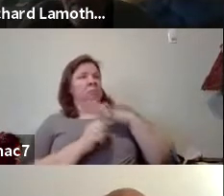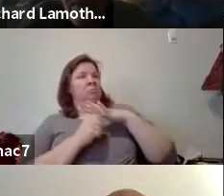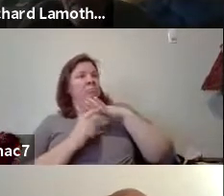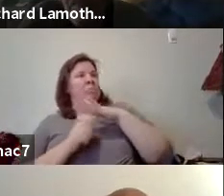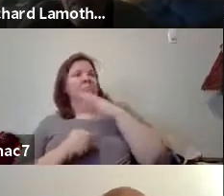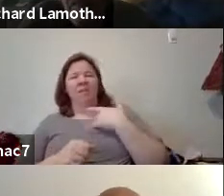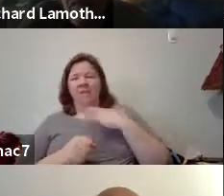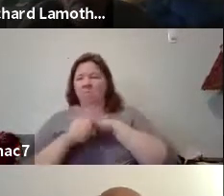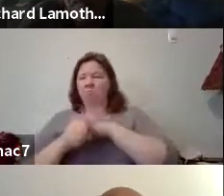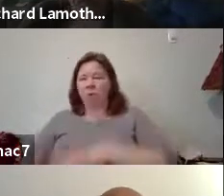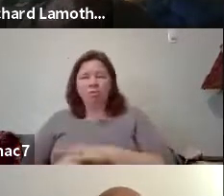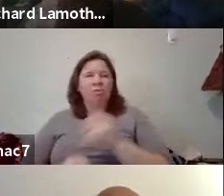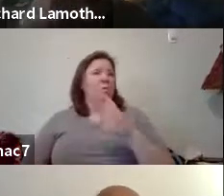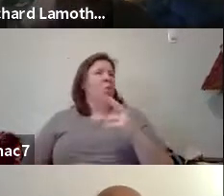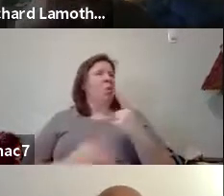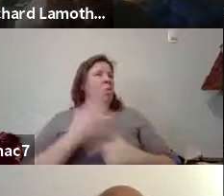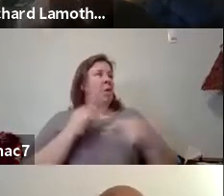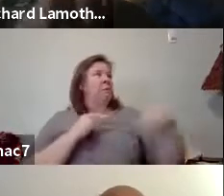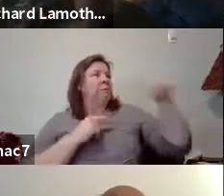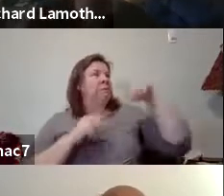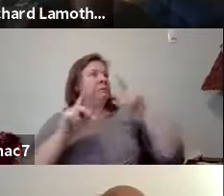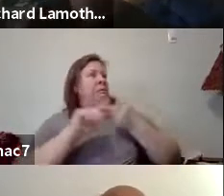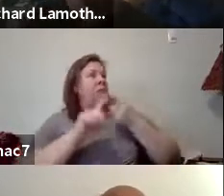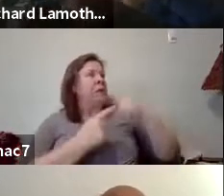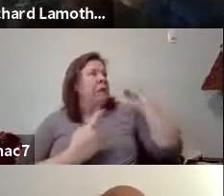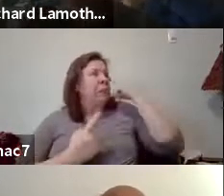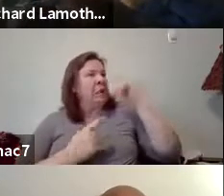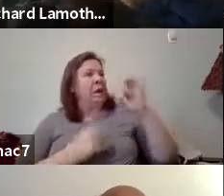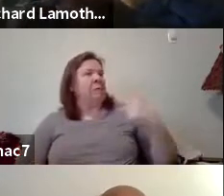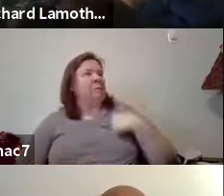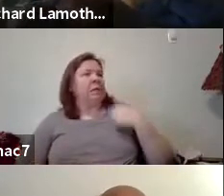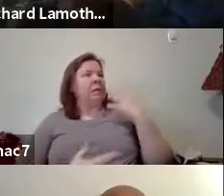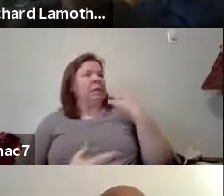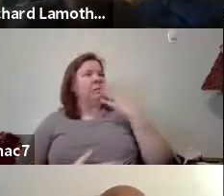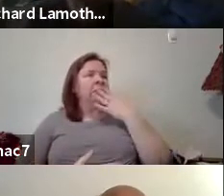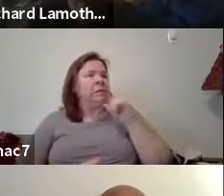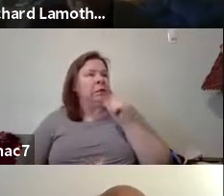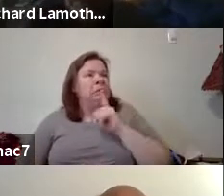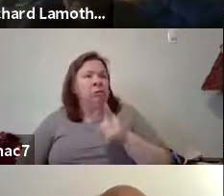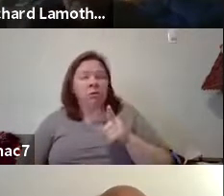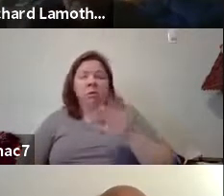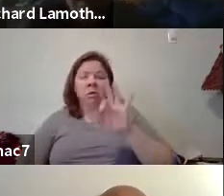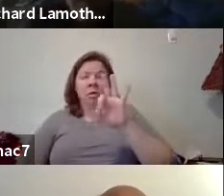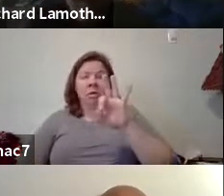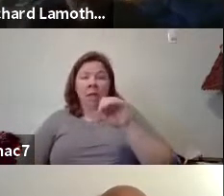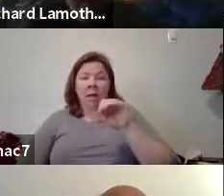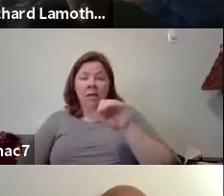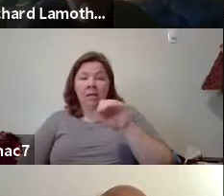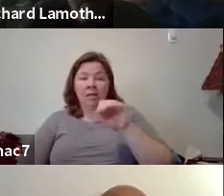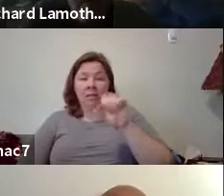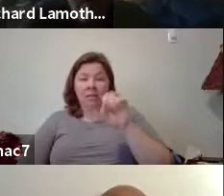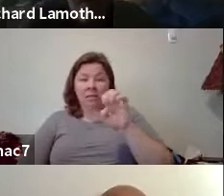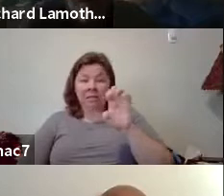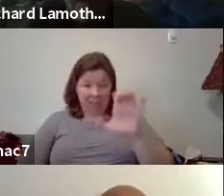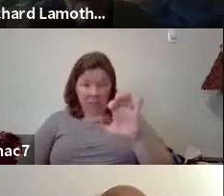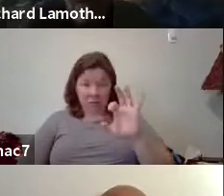what their peers think. So what I would tell you to do is this: have 90 seconds or 10